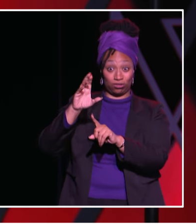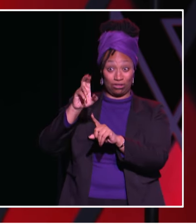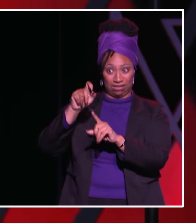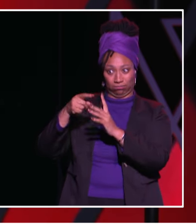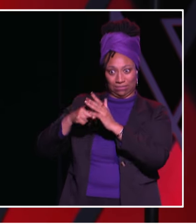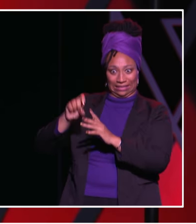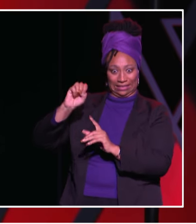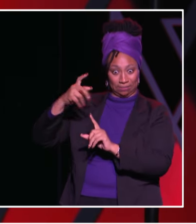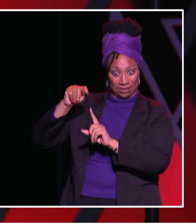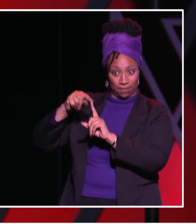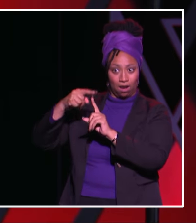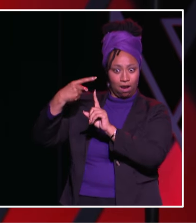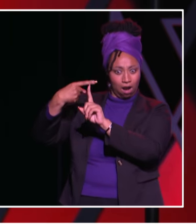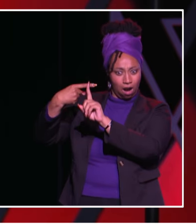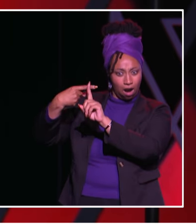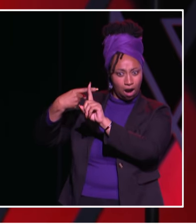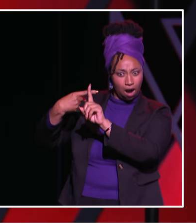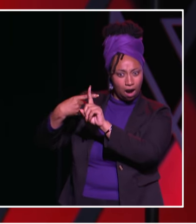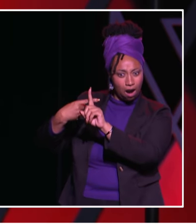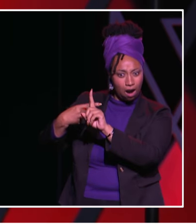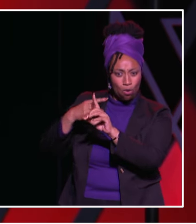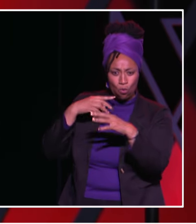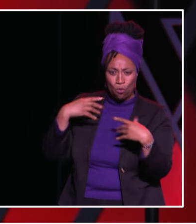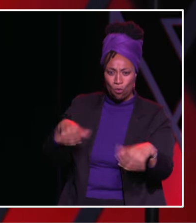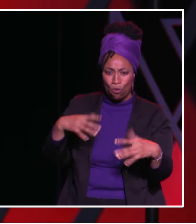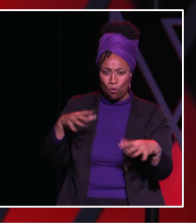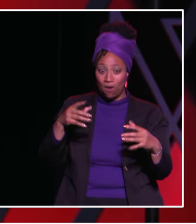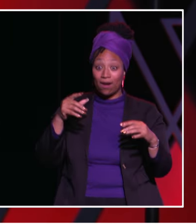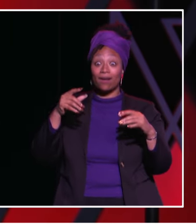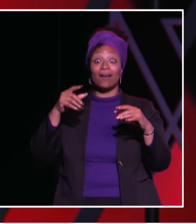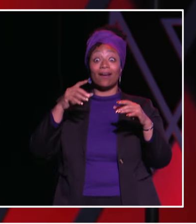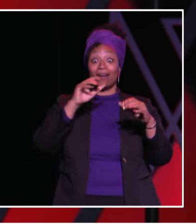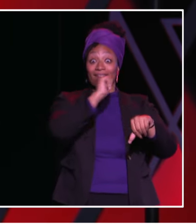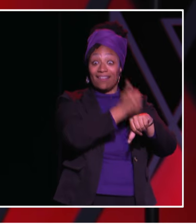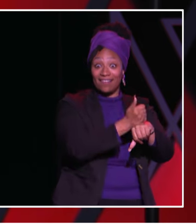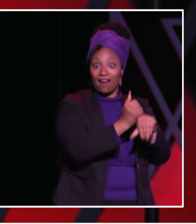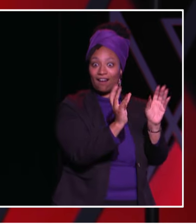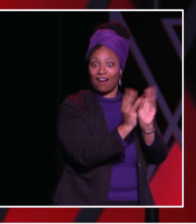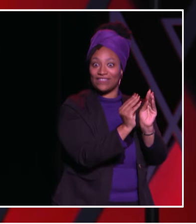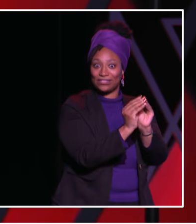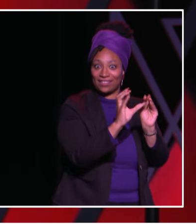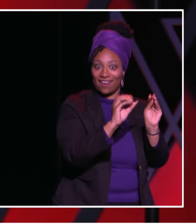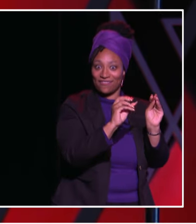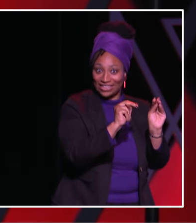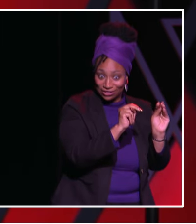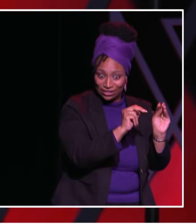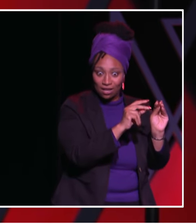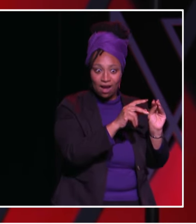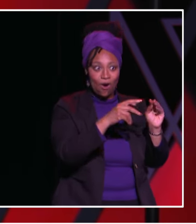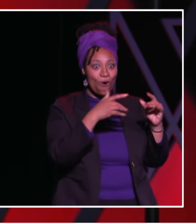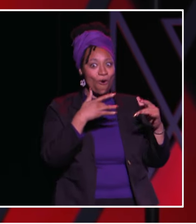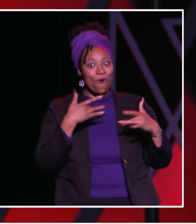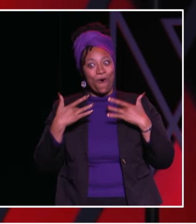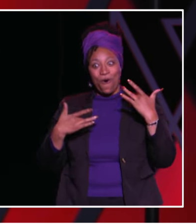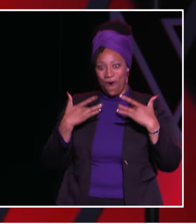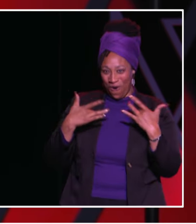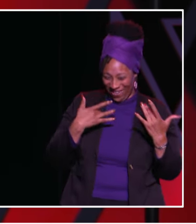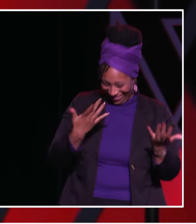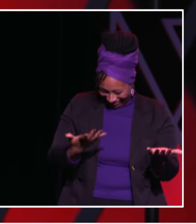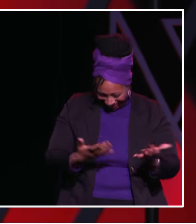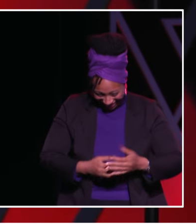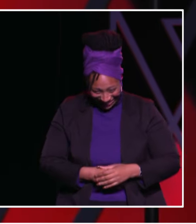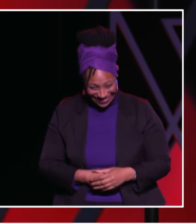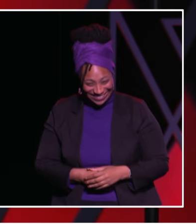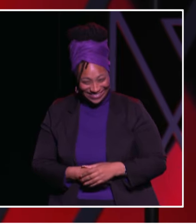202 Creates Con. Did anyone go to 202 Creates Con here in the room? Highlighting the economic impact and resources